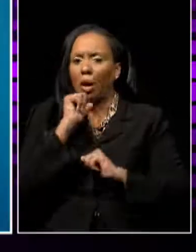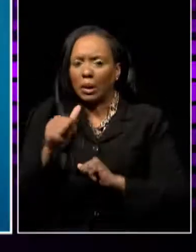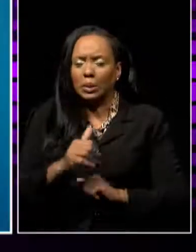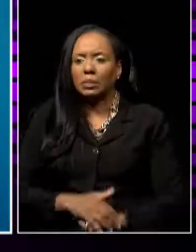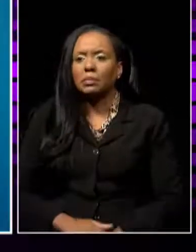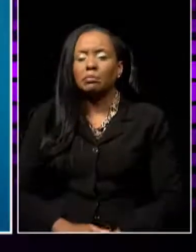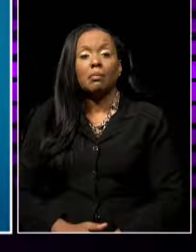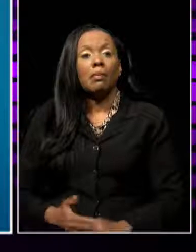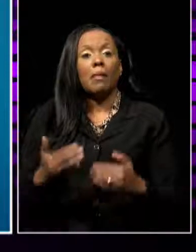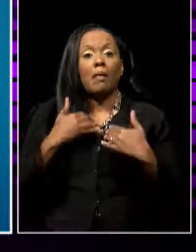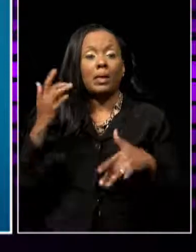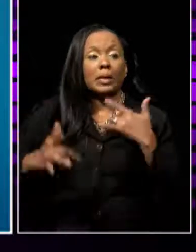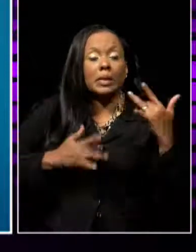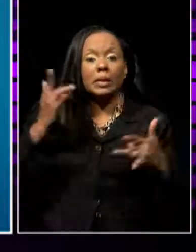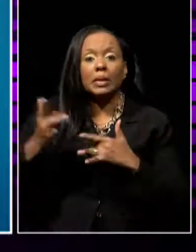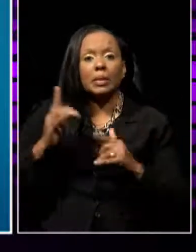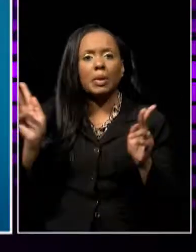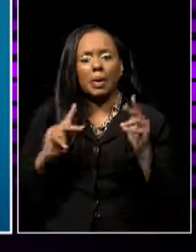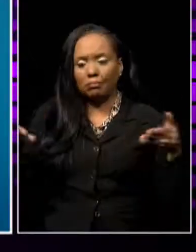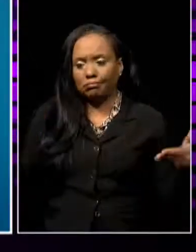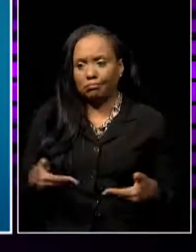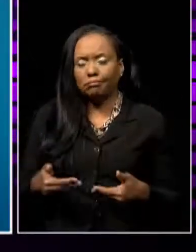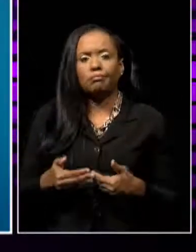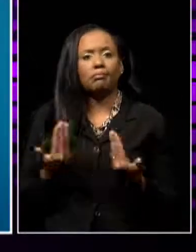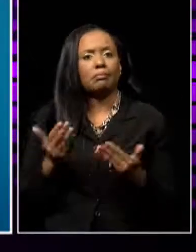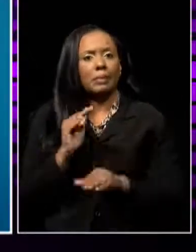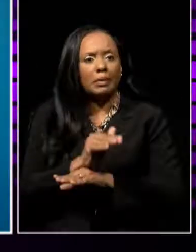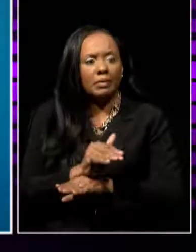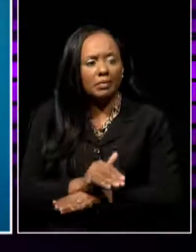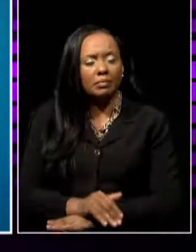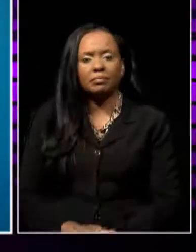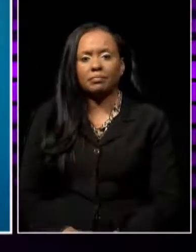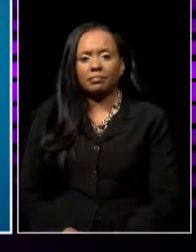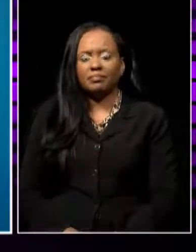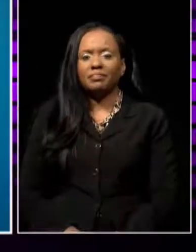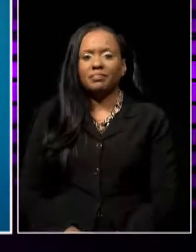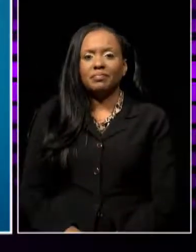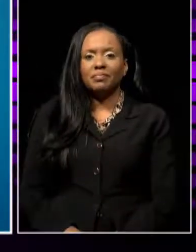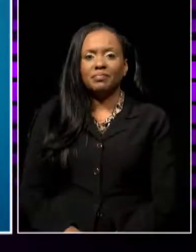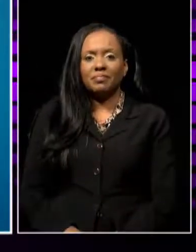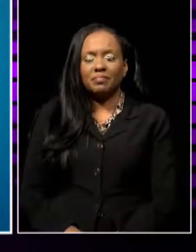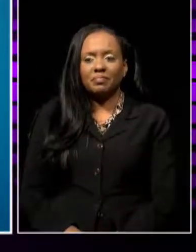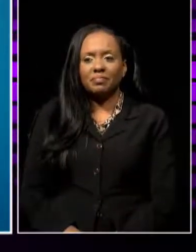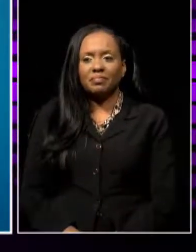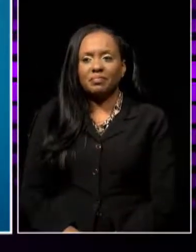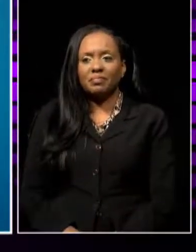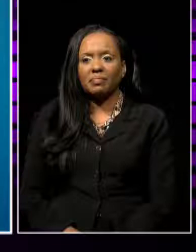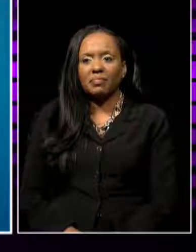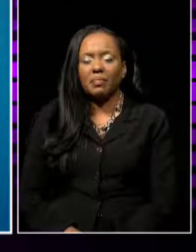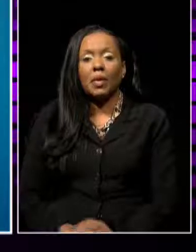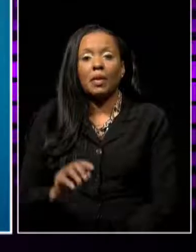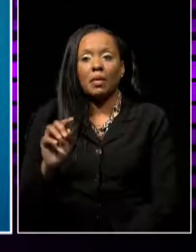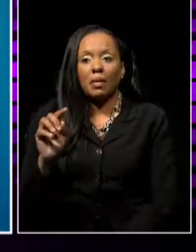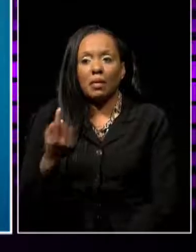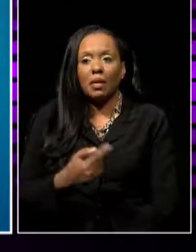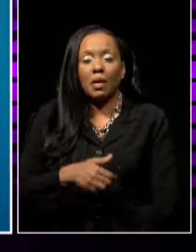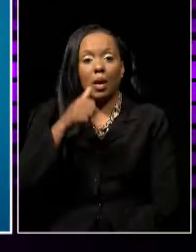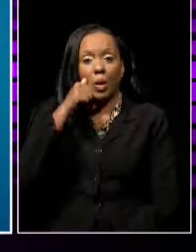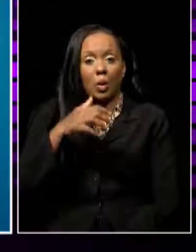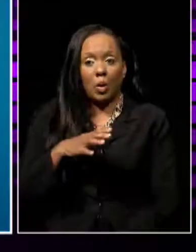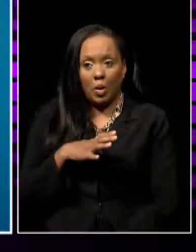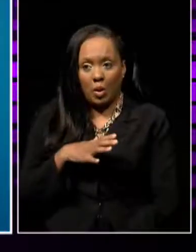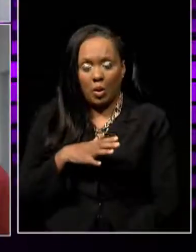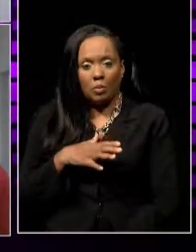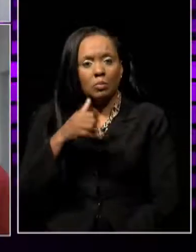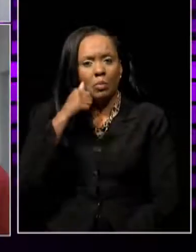me, and let's get right into it. First, we have a parent by the name of Letitia Coward